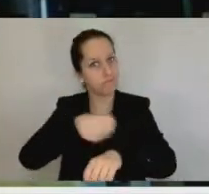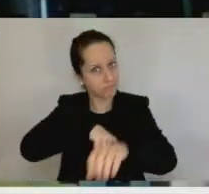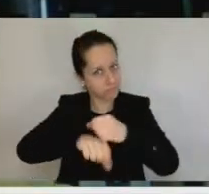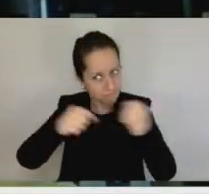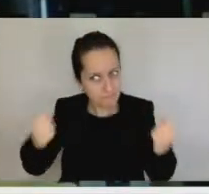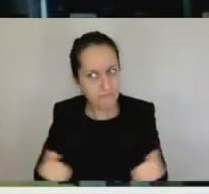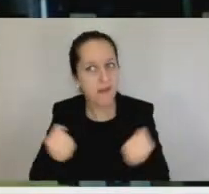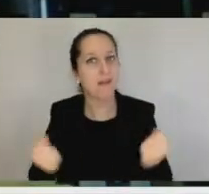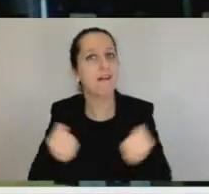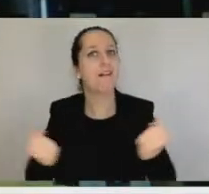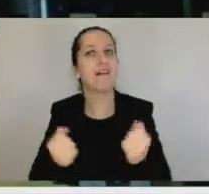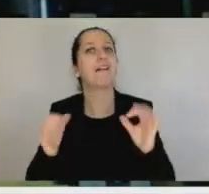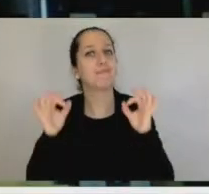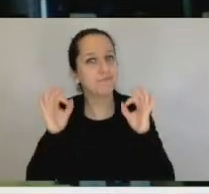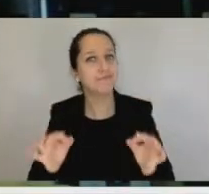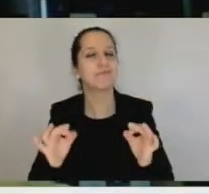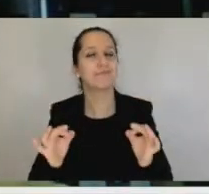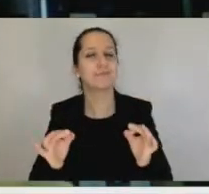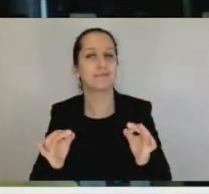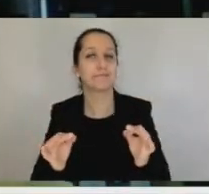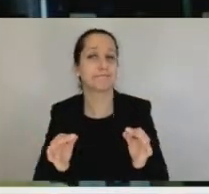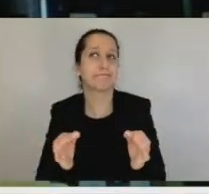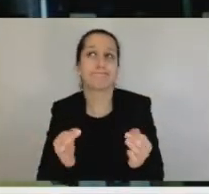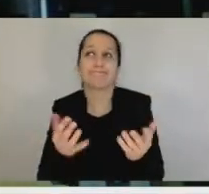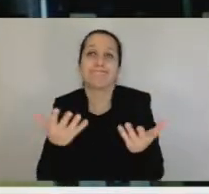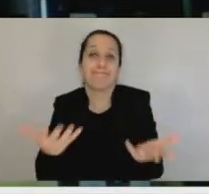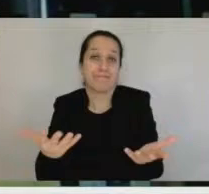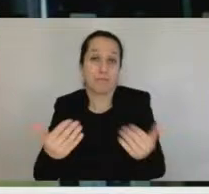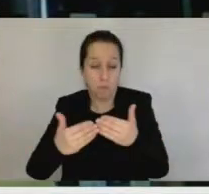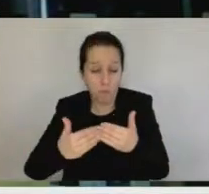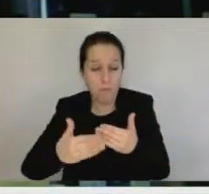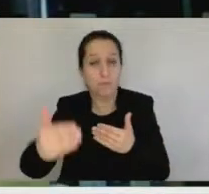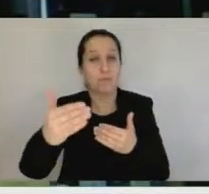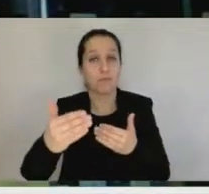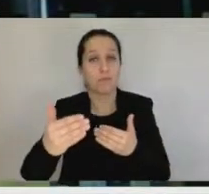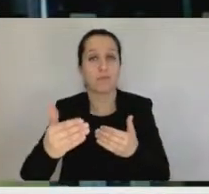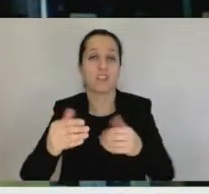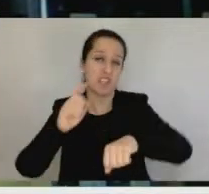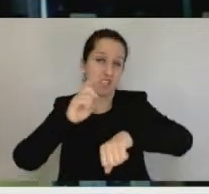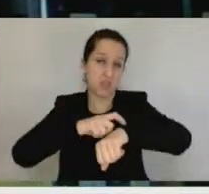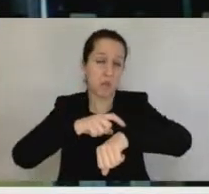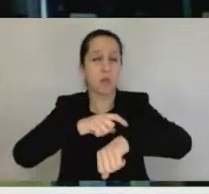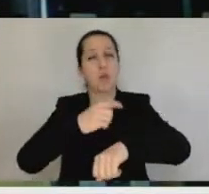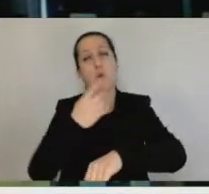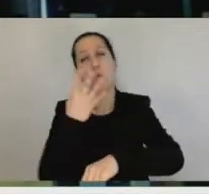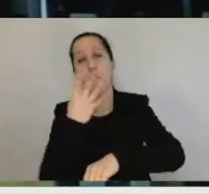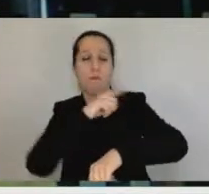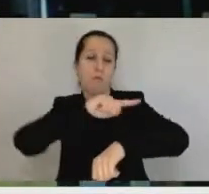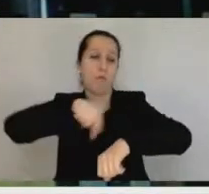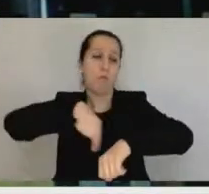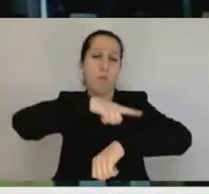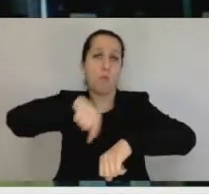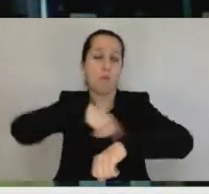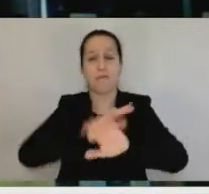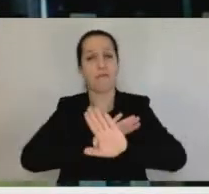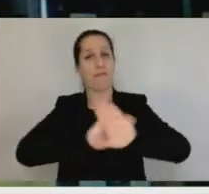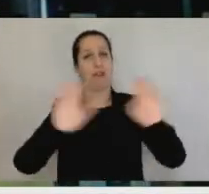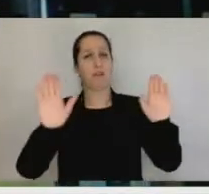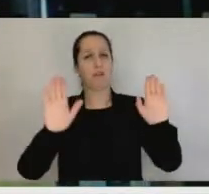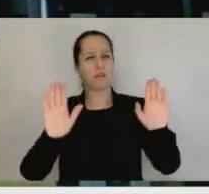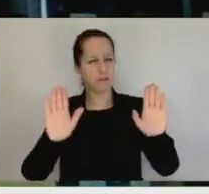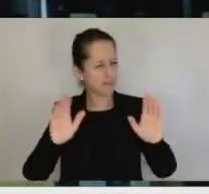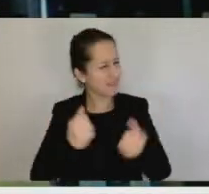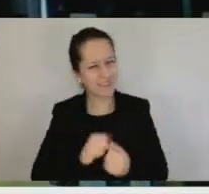important. It is not possible to have 21st century education with